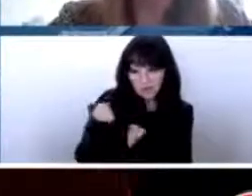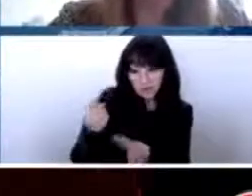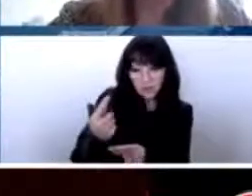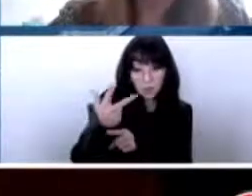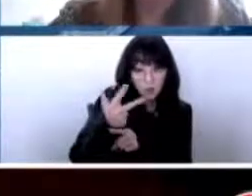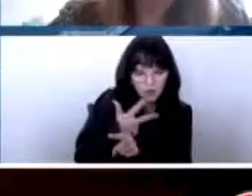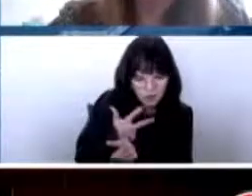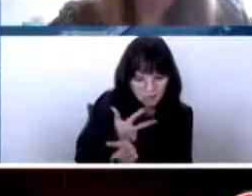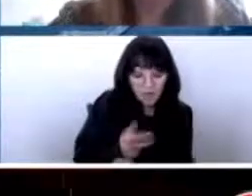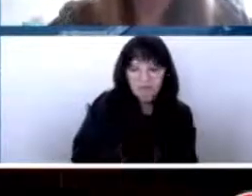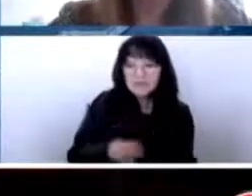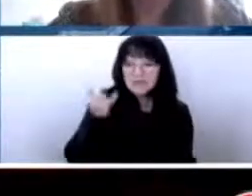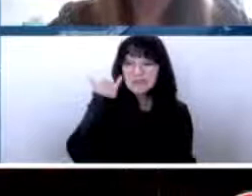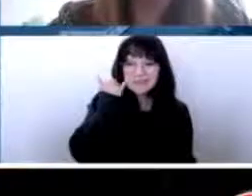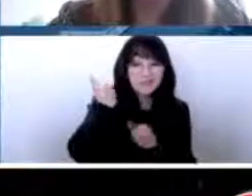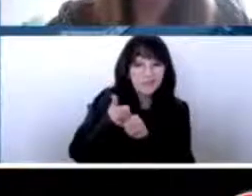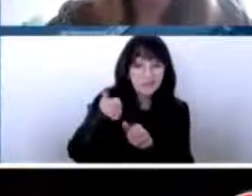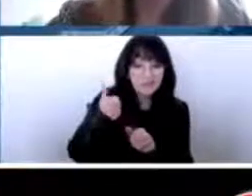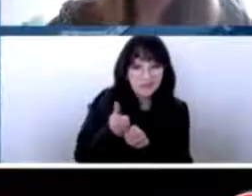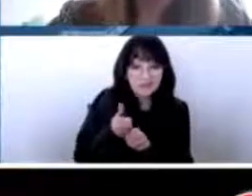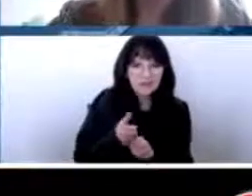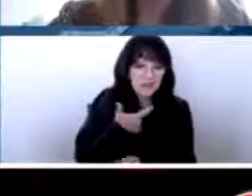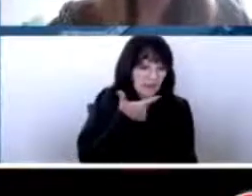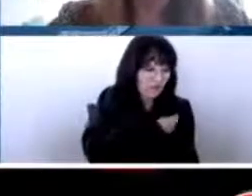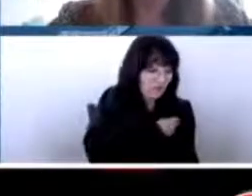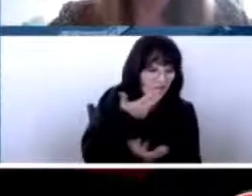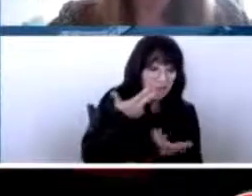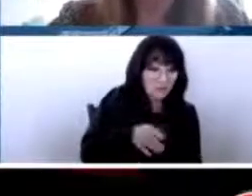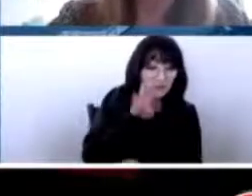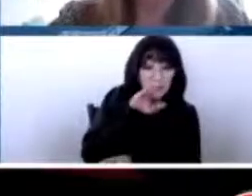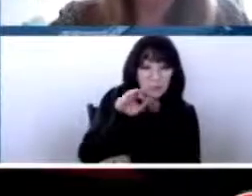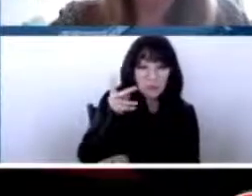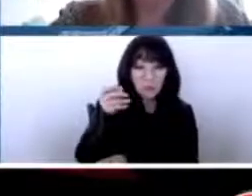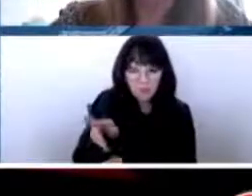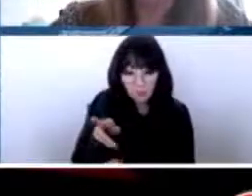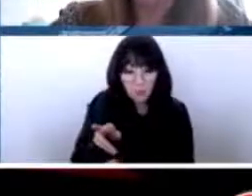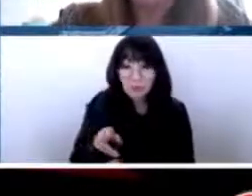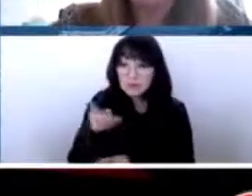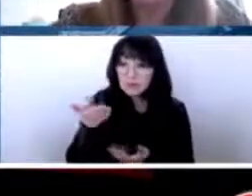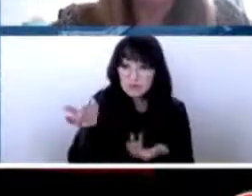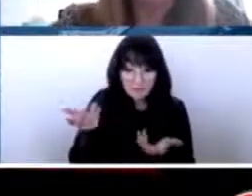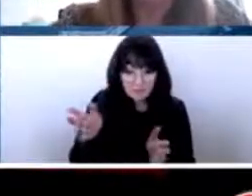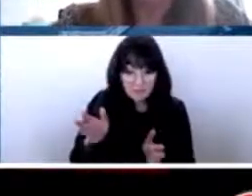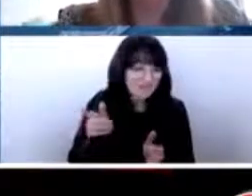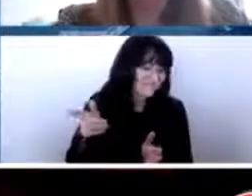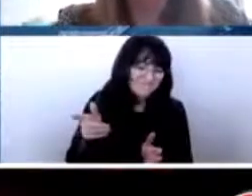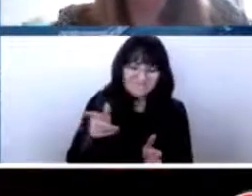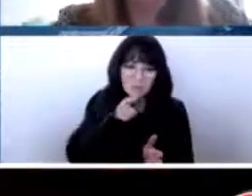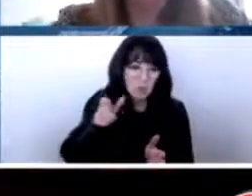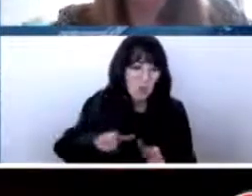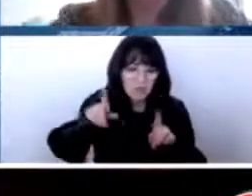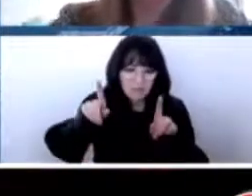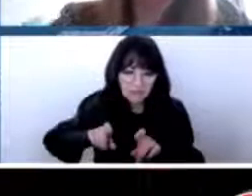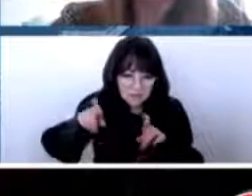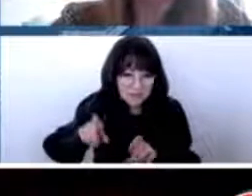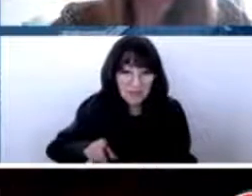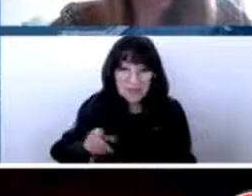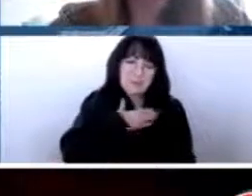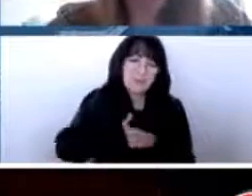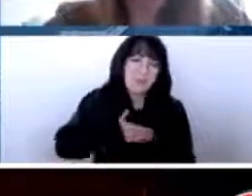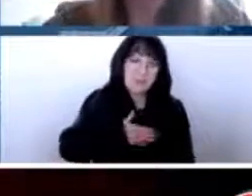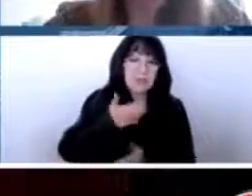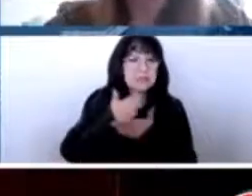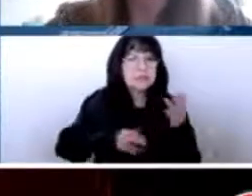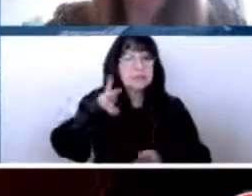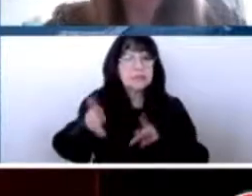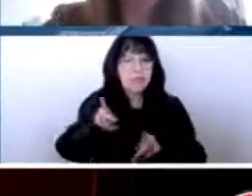and boosted, unless you have symptoms. And please don't do repeat tests unless you're indicated. We're seeing a lot of people